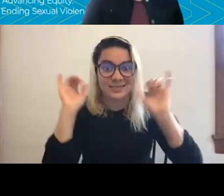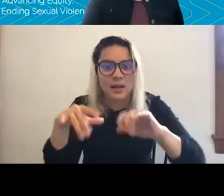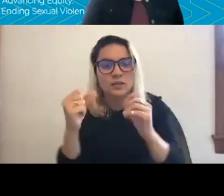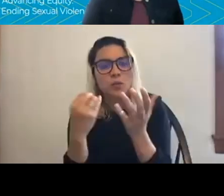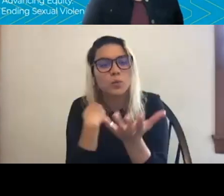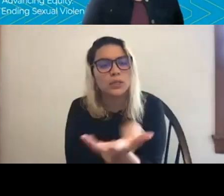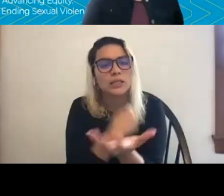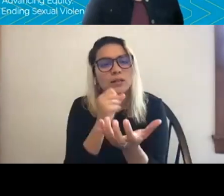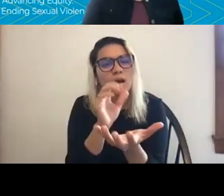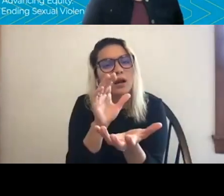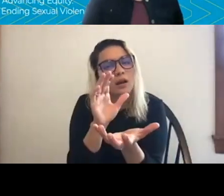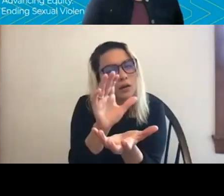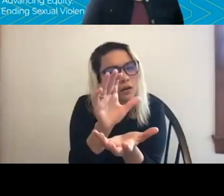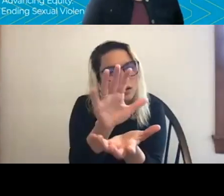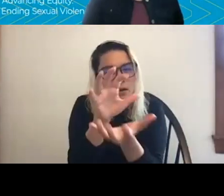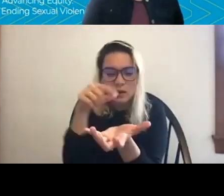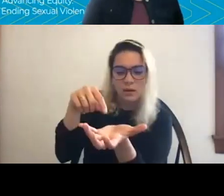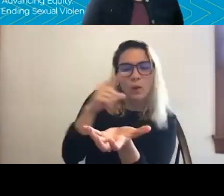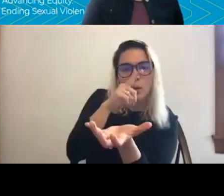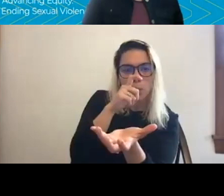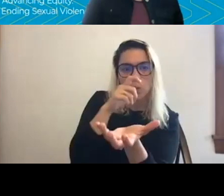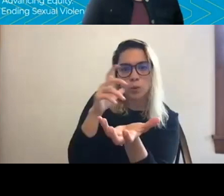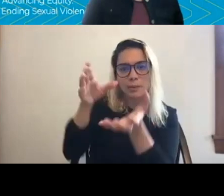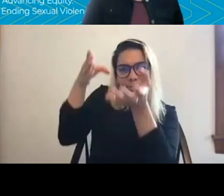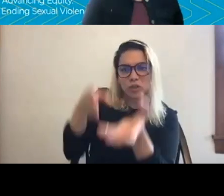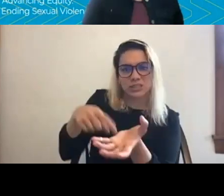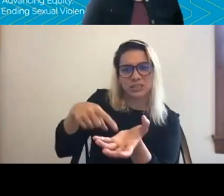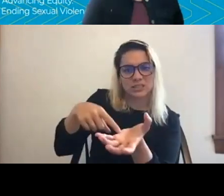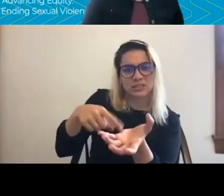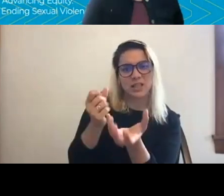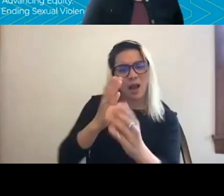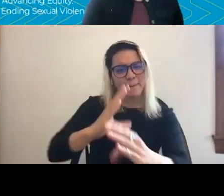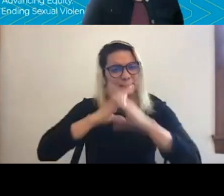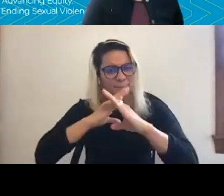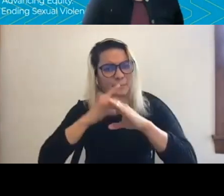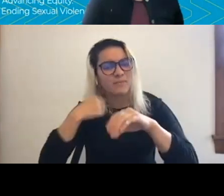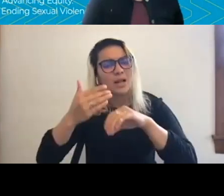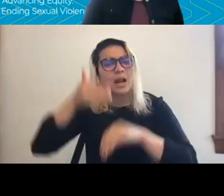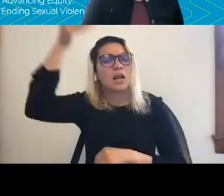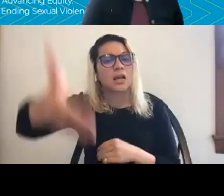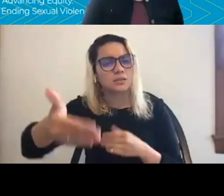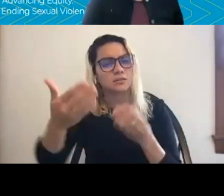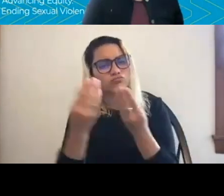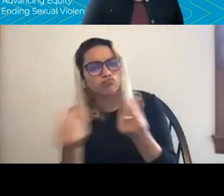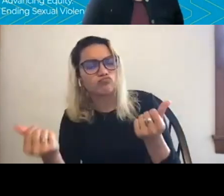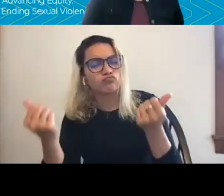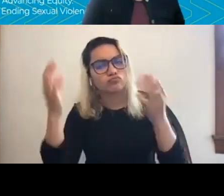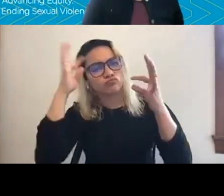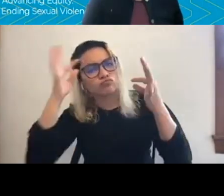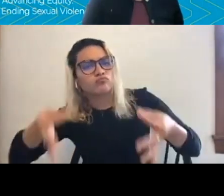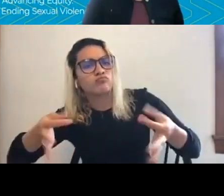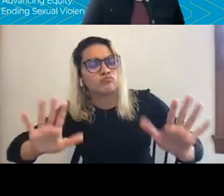hard for us to even get to the next level. So I know many of us on this call are in public